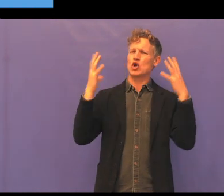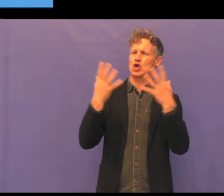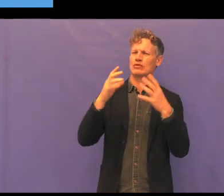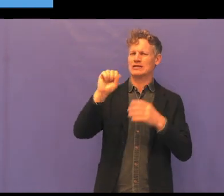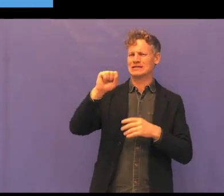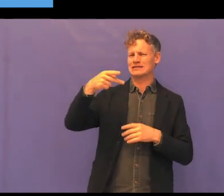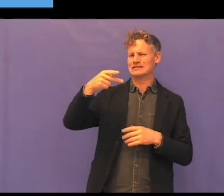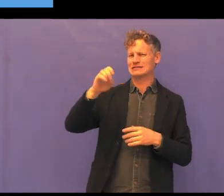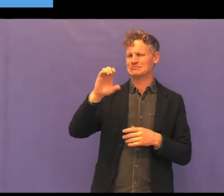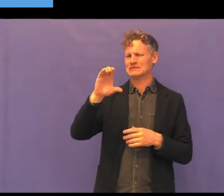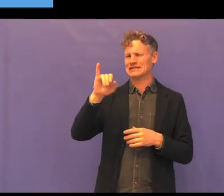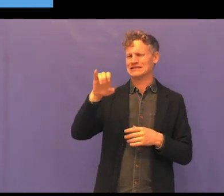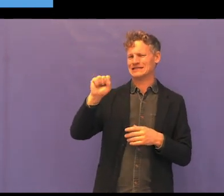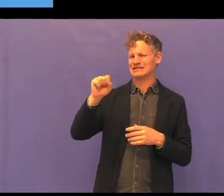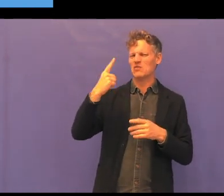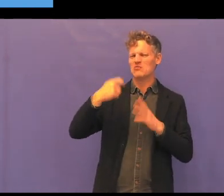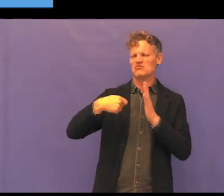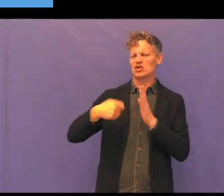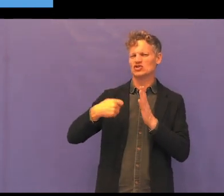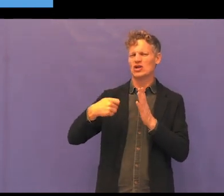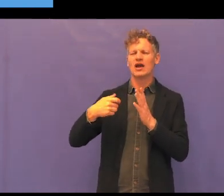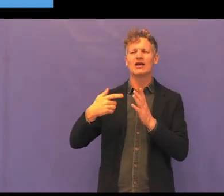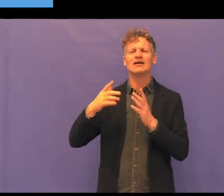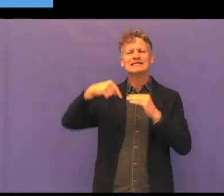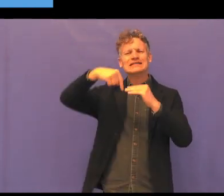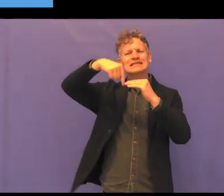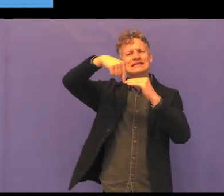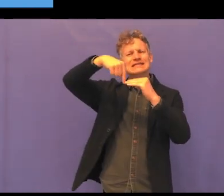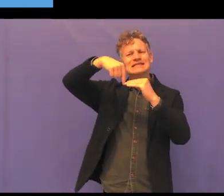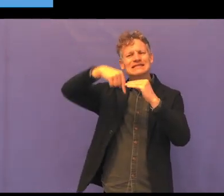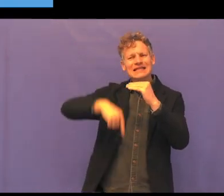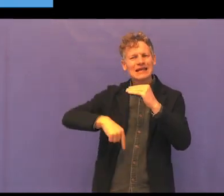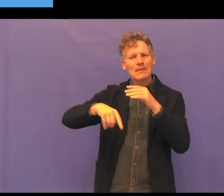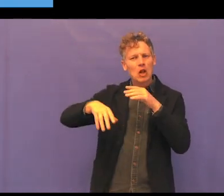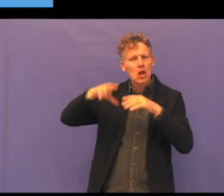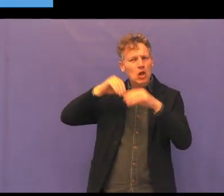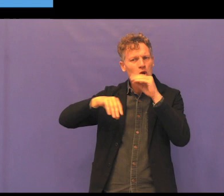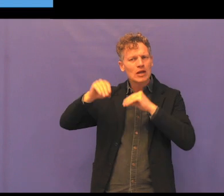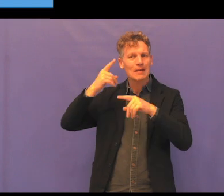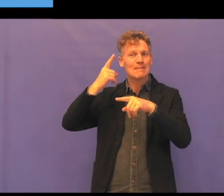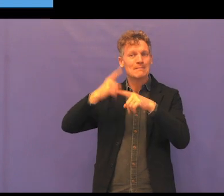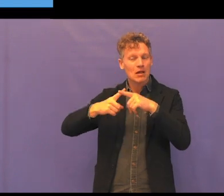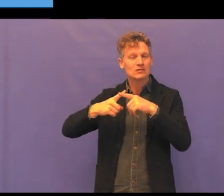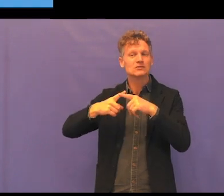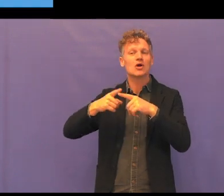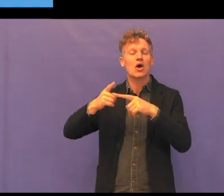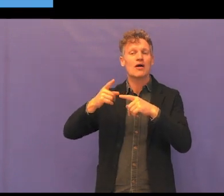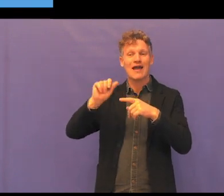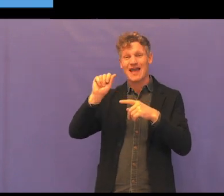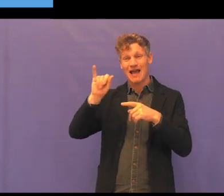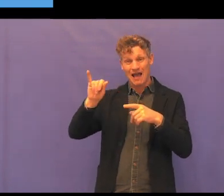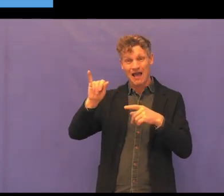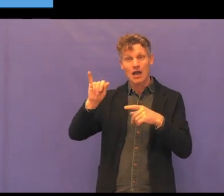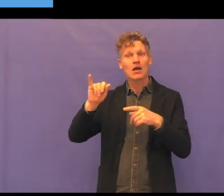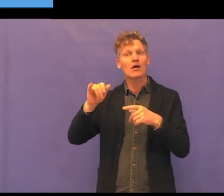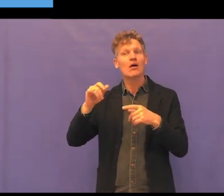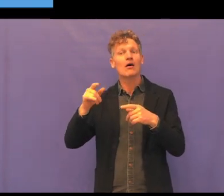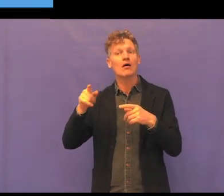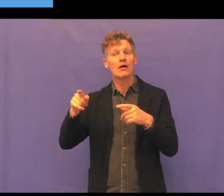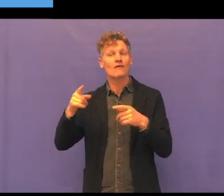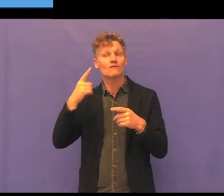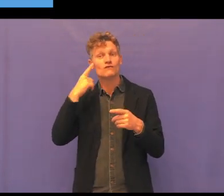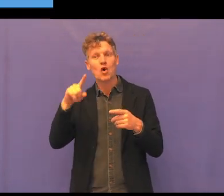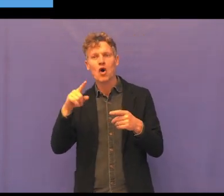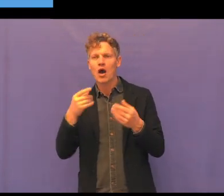to look at the possibility of developing forms of translation between humans